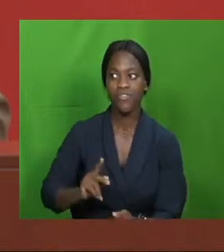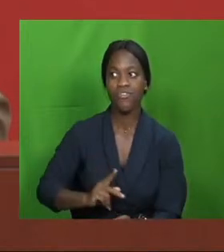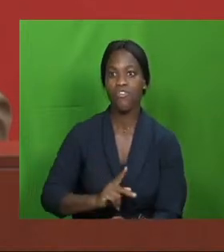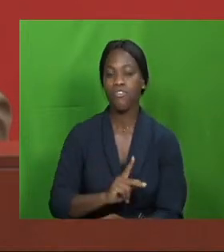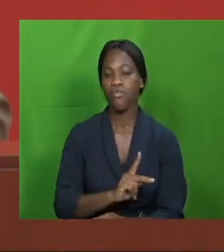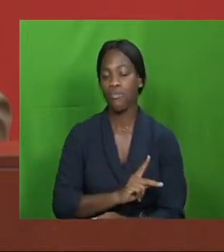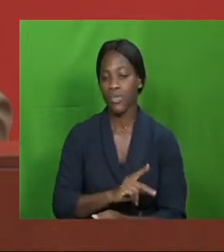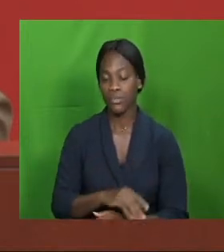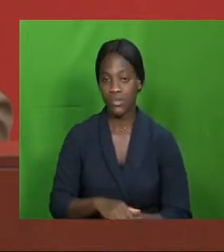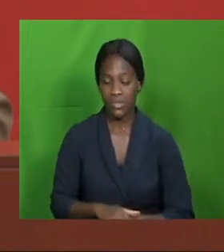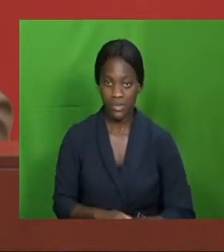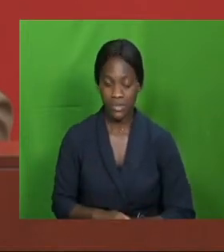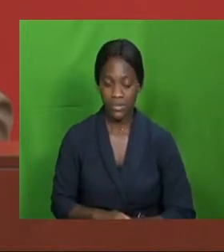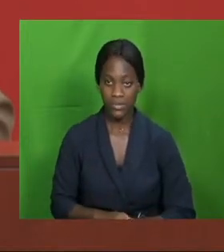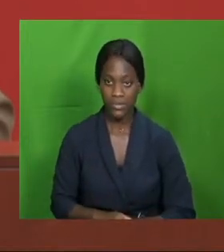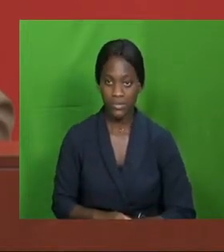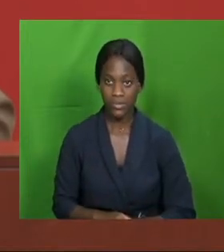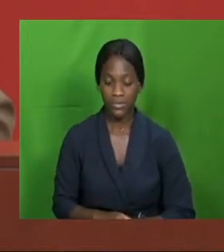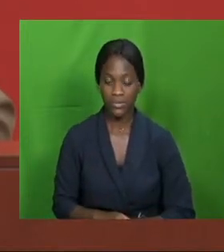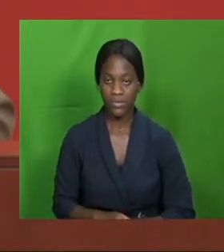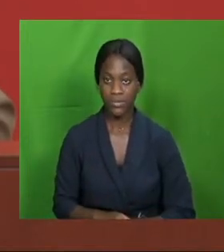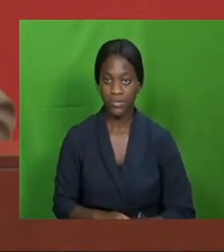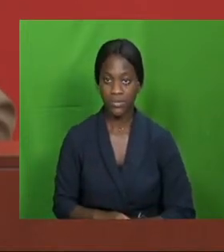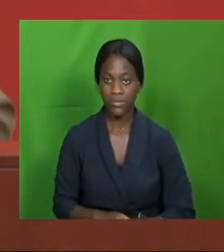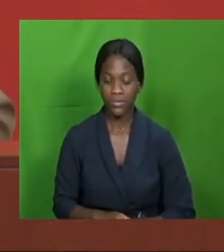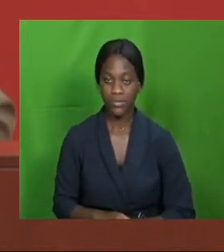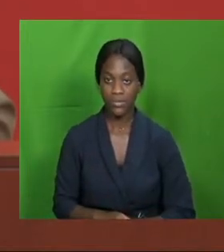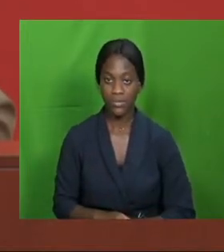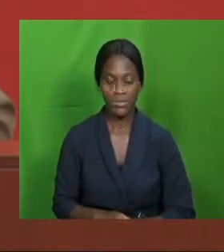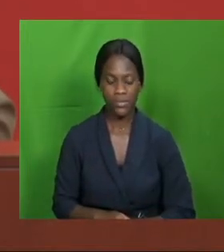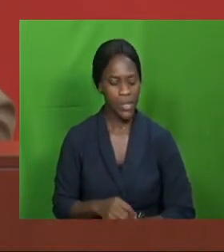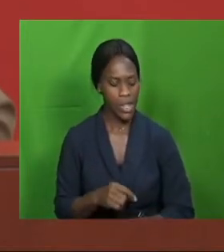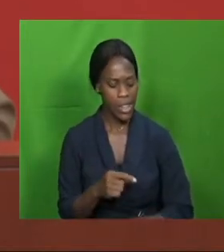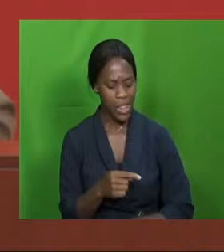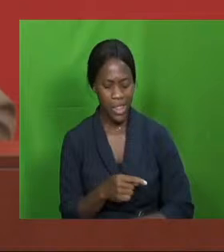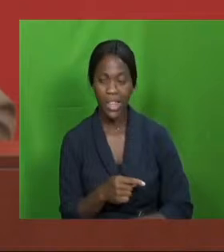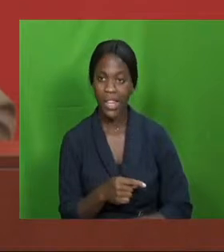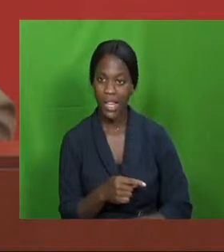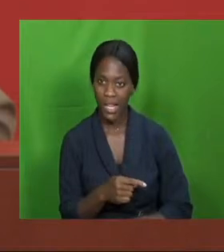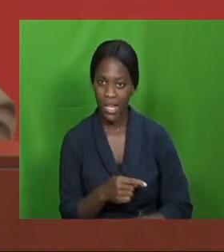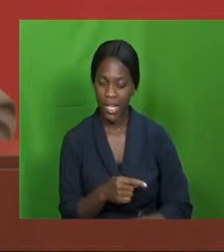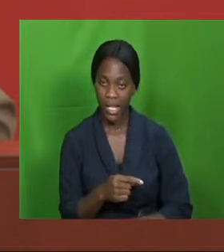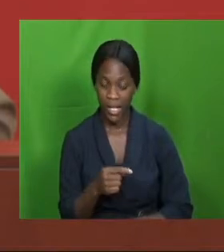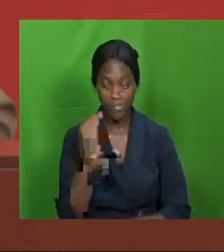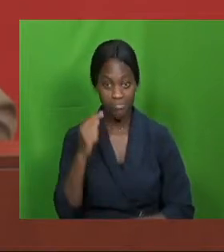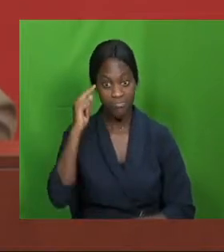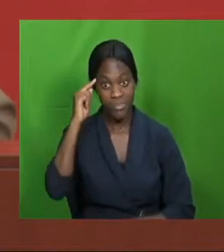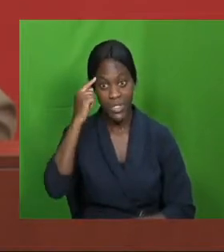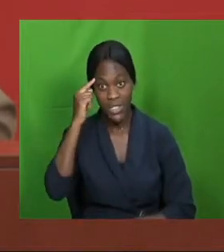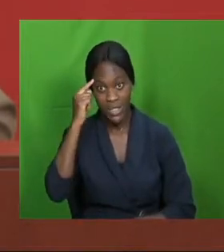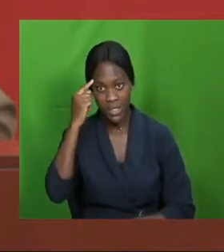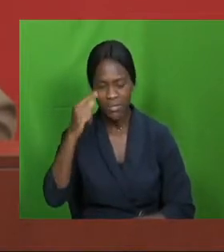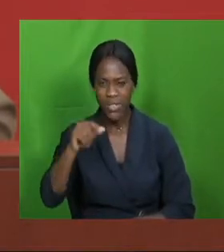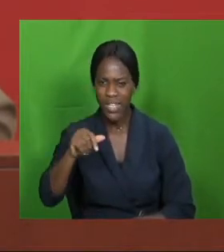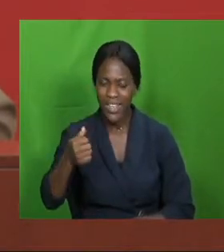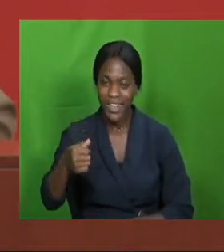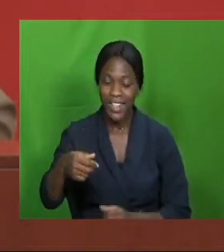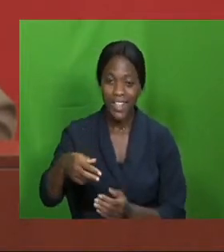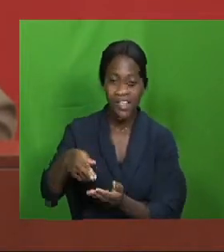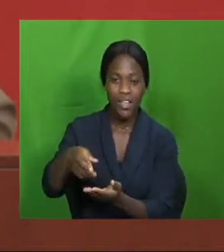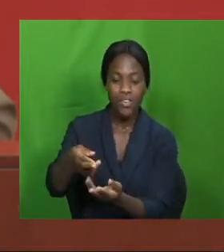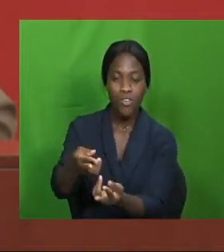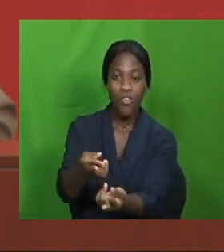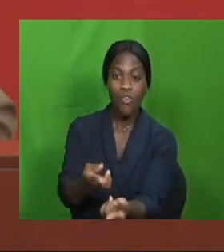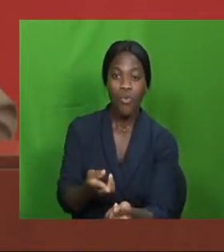2006, unquote. The Honourable Minority Leader took the position that any recommendation from the Committee